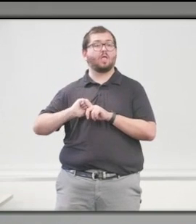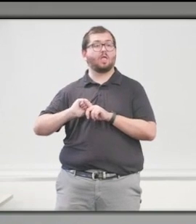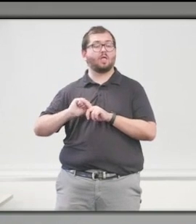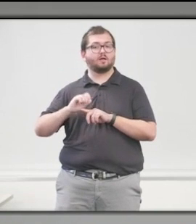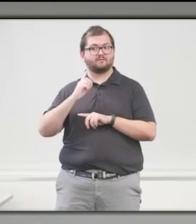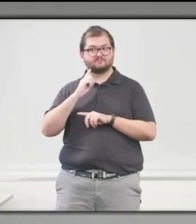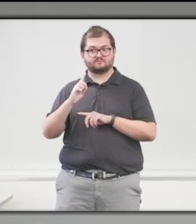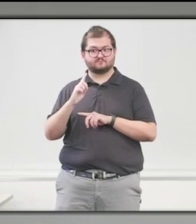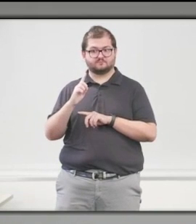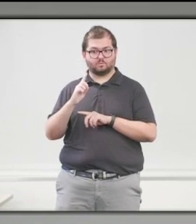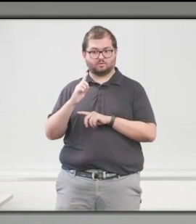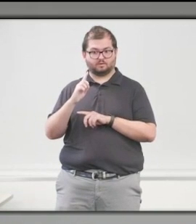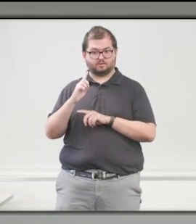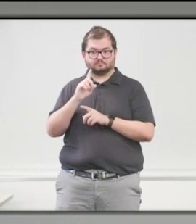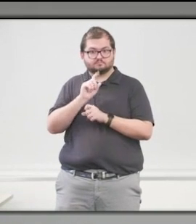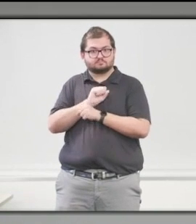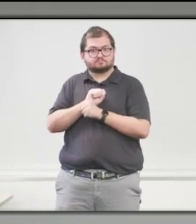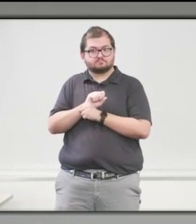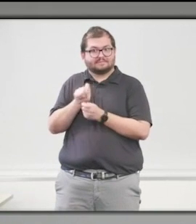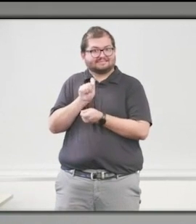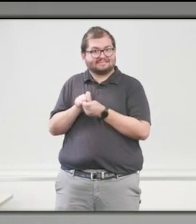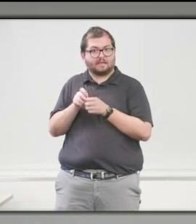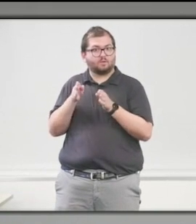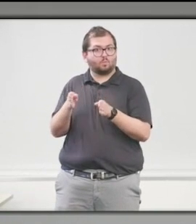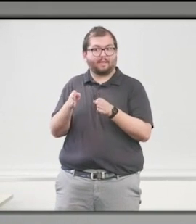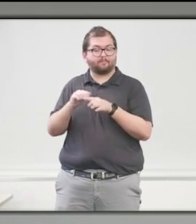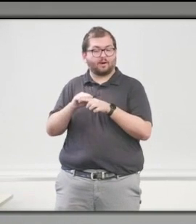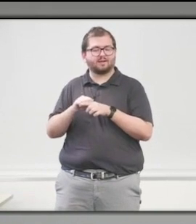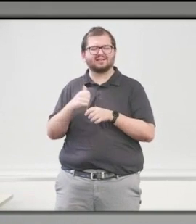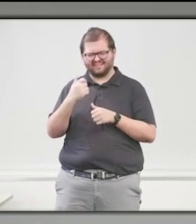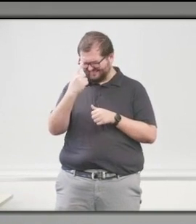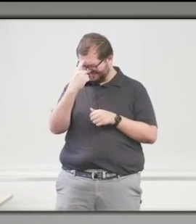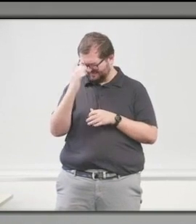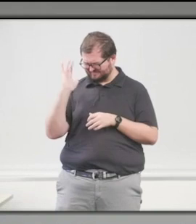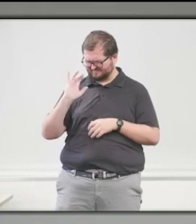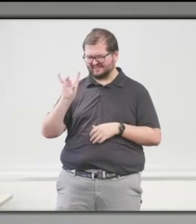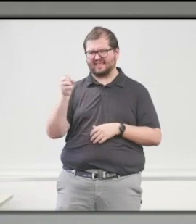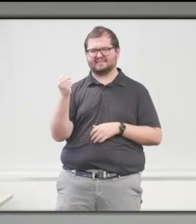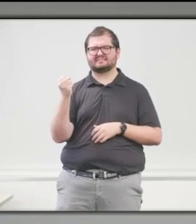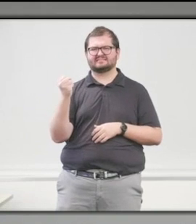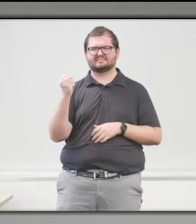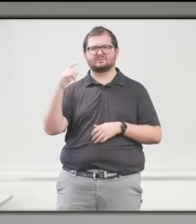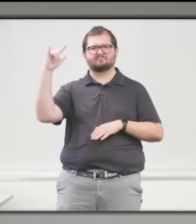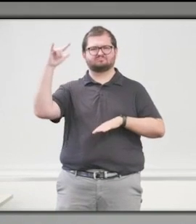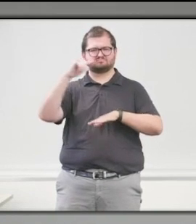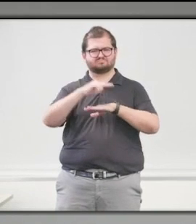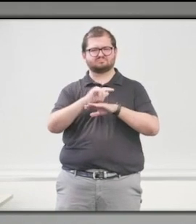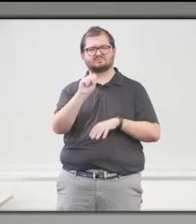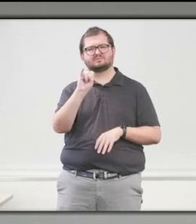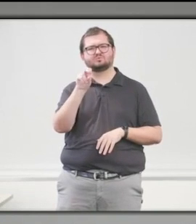happened exactly the way they practiced. I don't know if any of you remember, but back in the 80s, I believe it was, there was a plane crash in Sioux City,